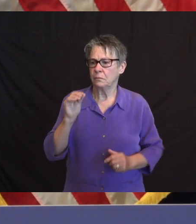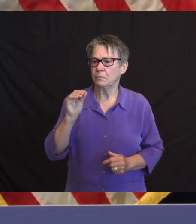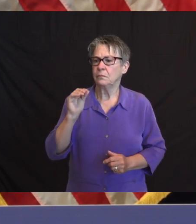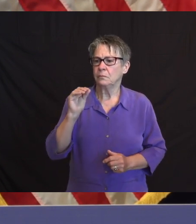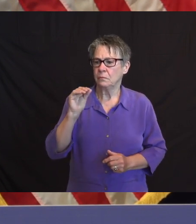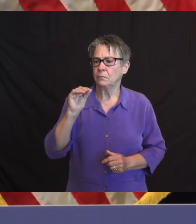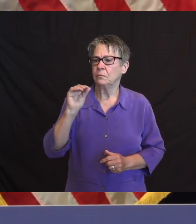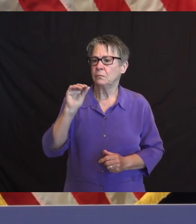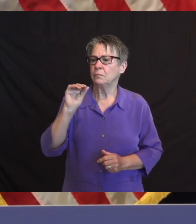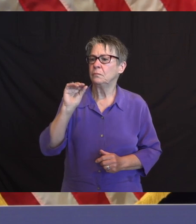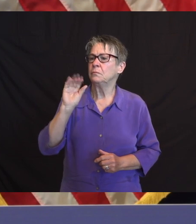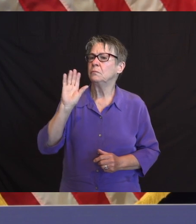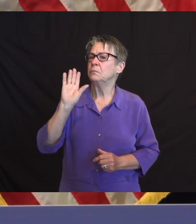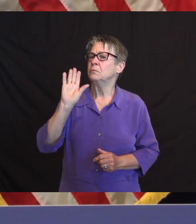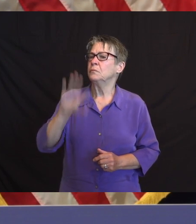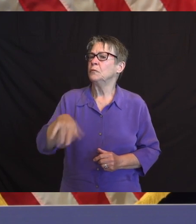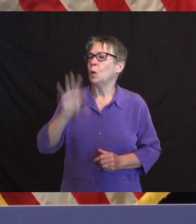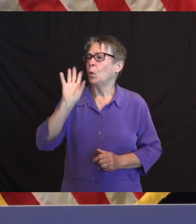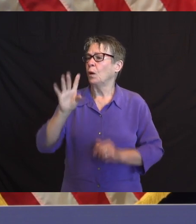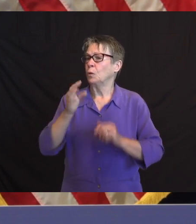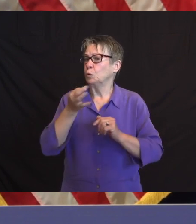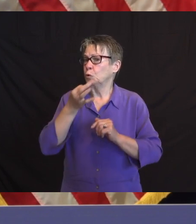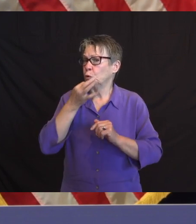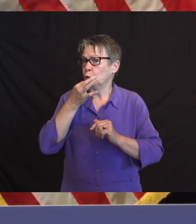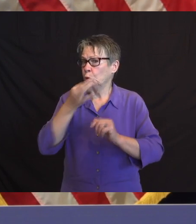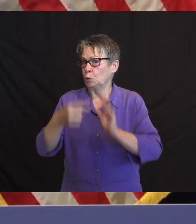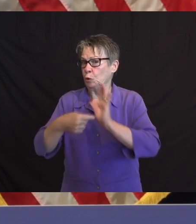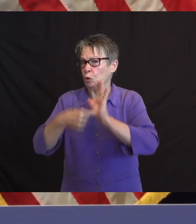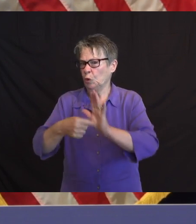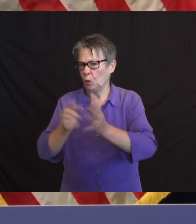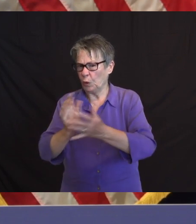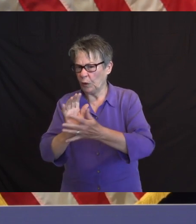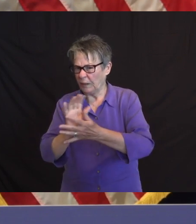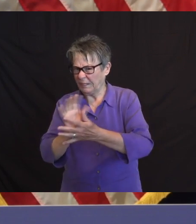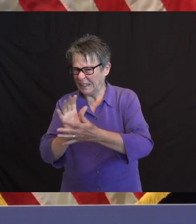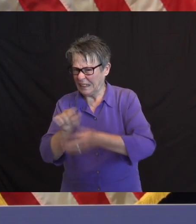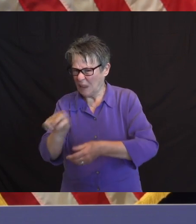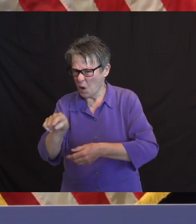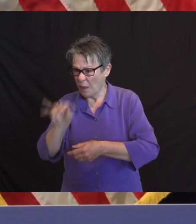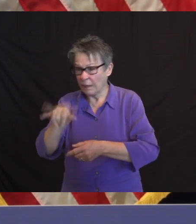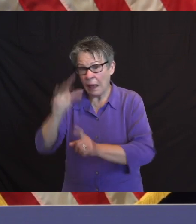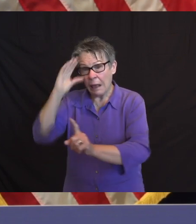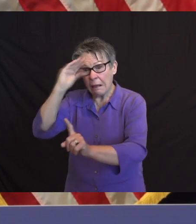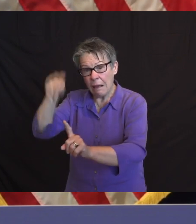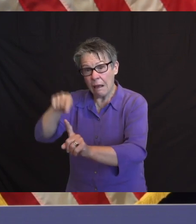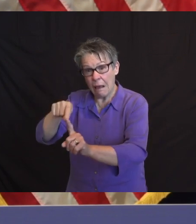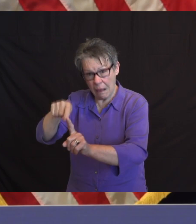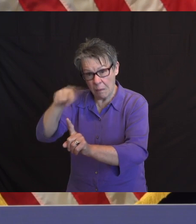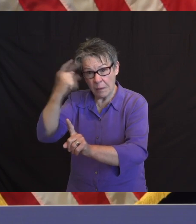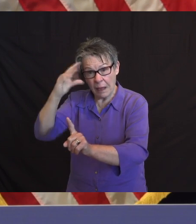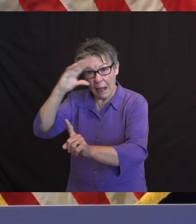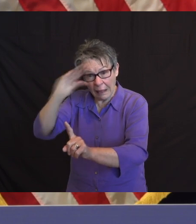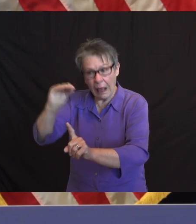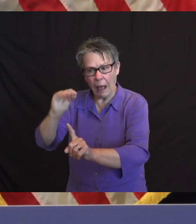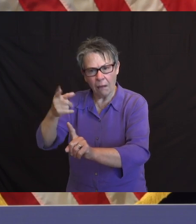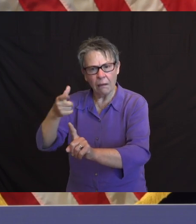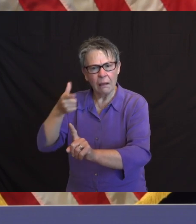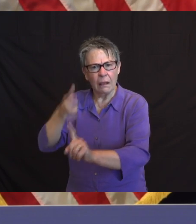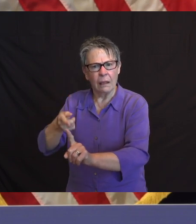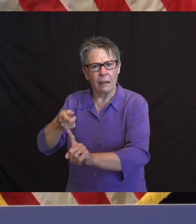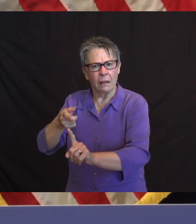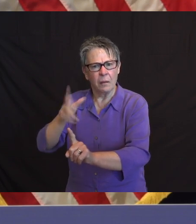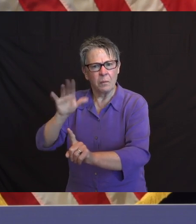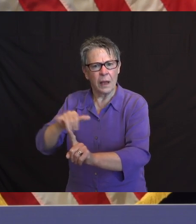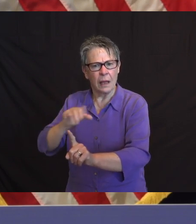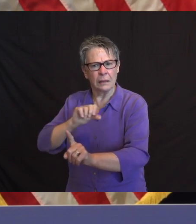entirely complete. The Attorney General followed the procedures set up by his office under the law I signed,